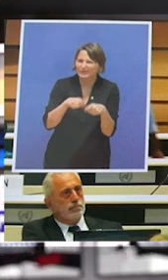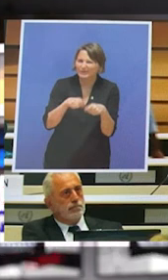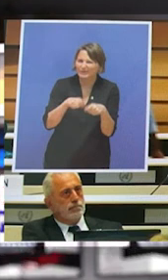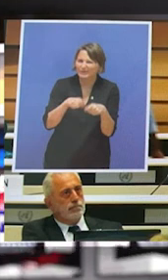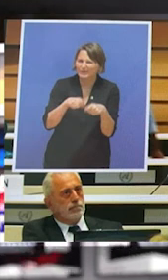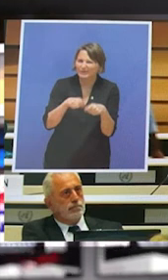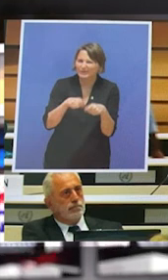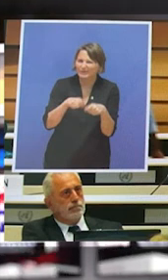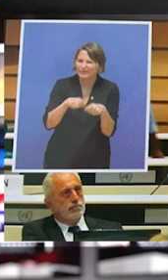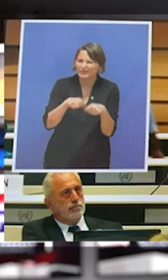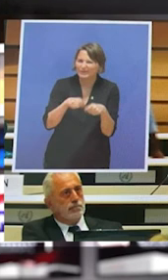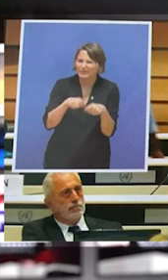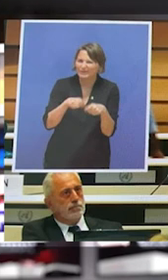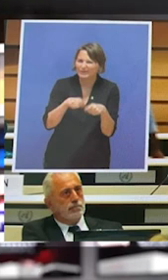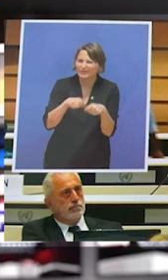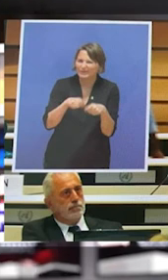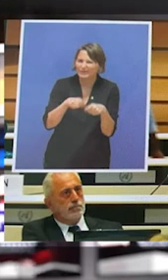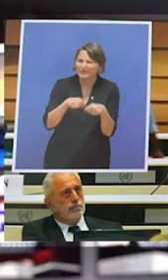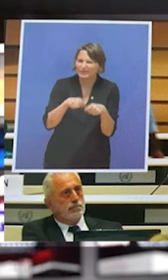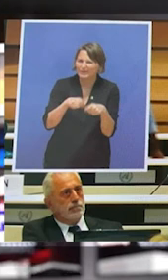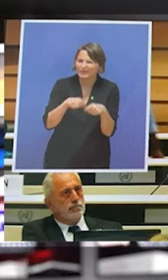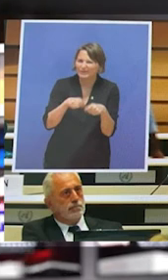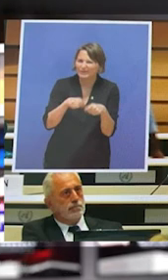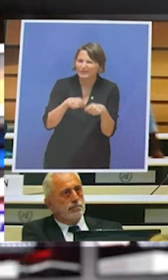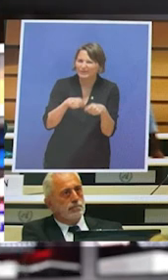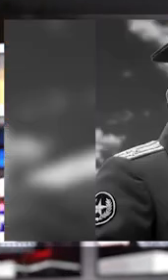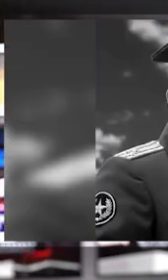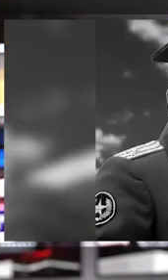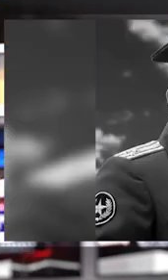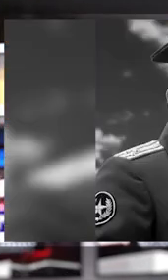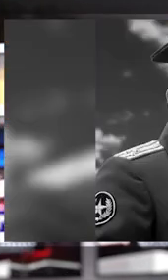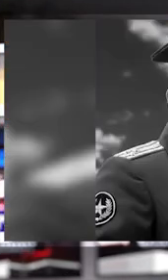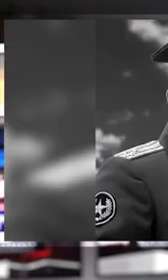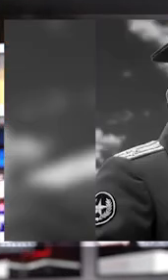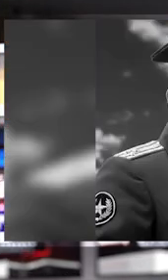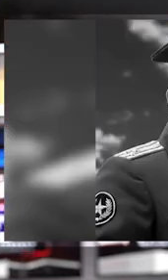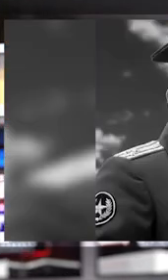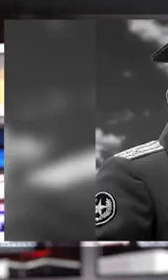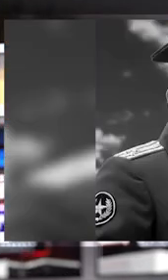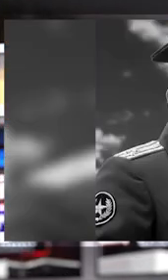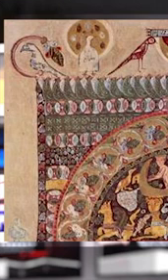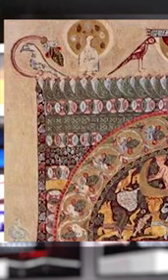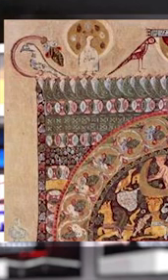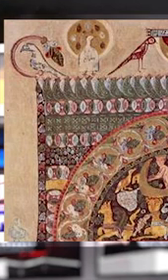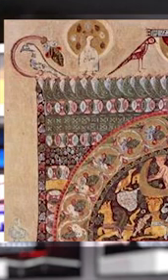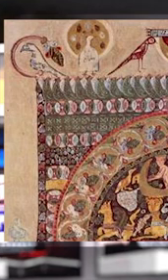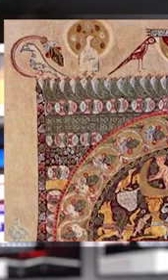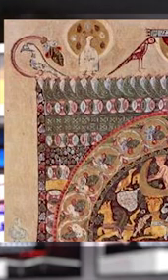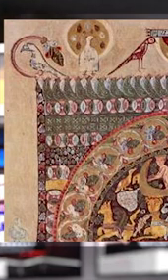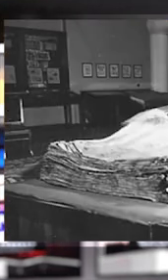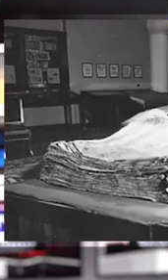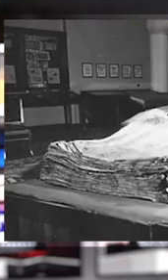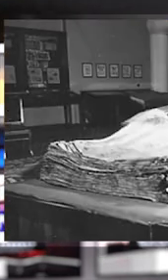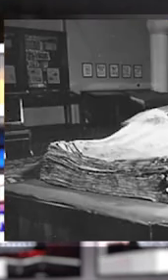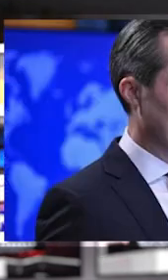be included in the agenda of the Permanent Debates of the Human Rights Council. Sons of Western Armenia on the issue of the